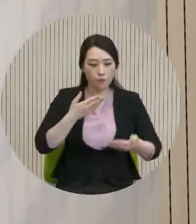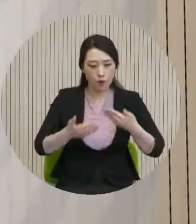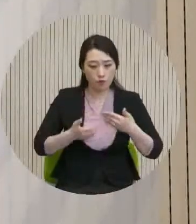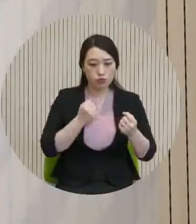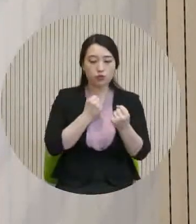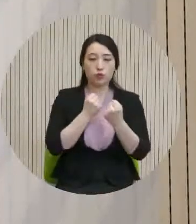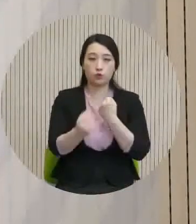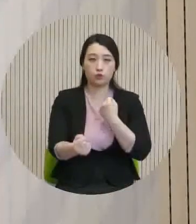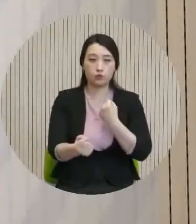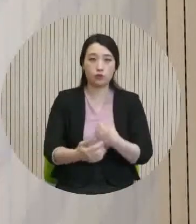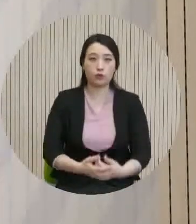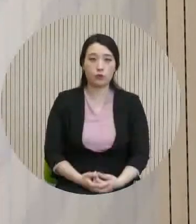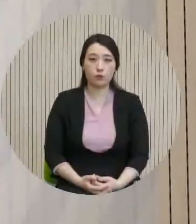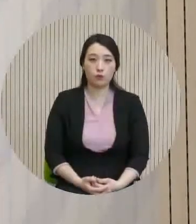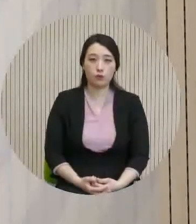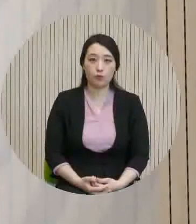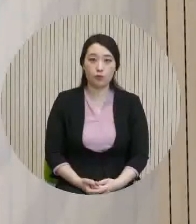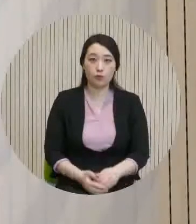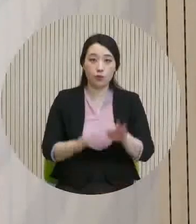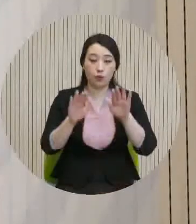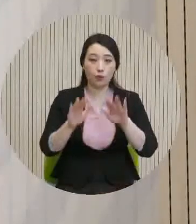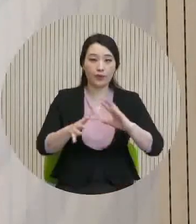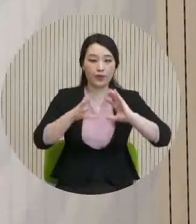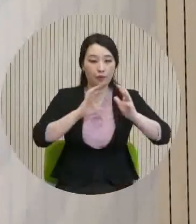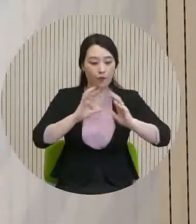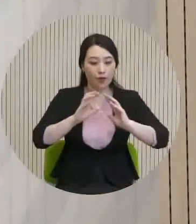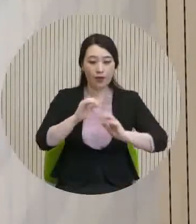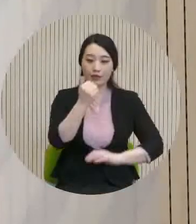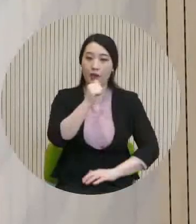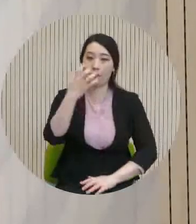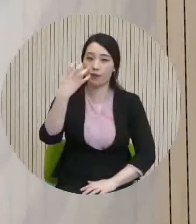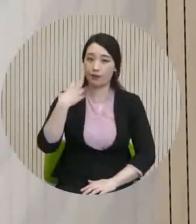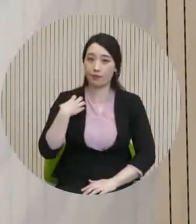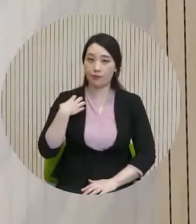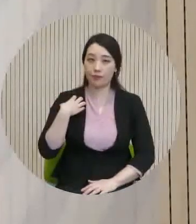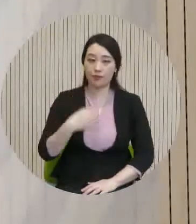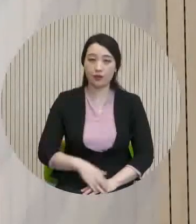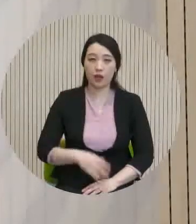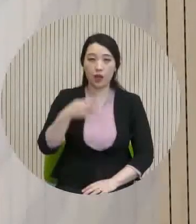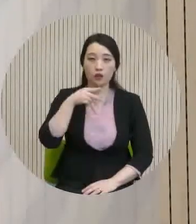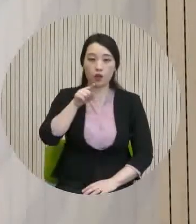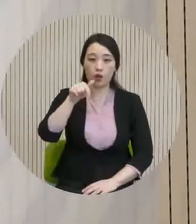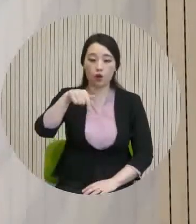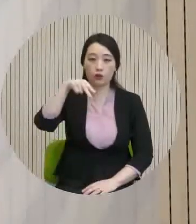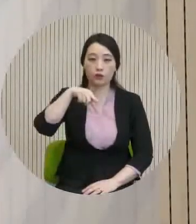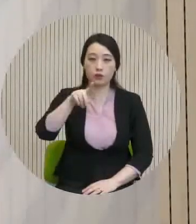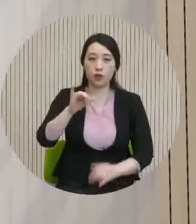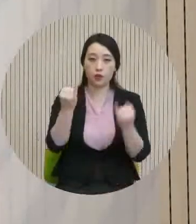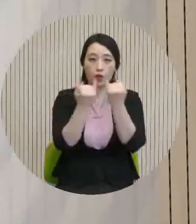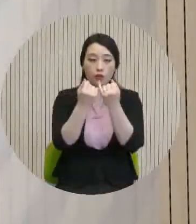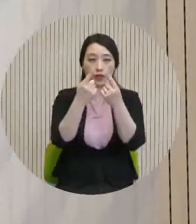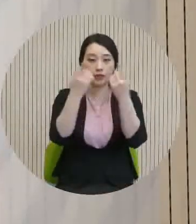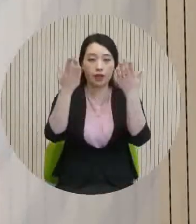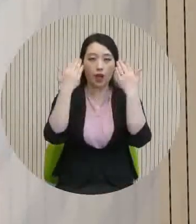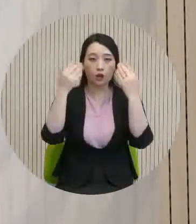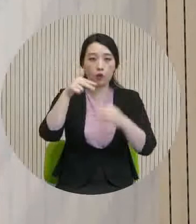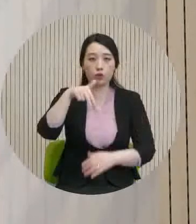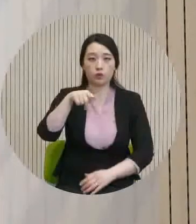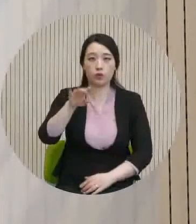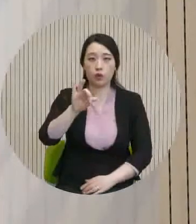I would also like to thank today's moderator, Professor Jin-Soo Chung of